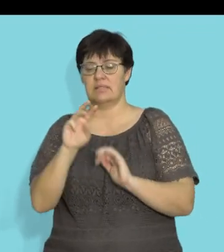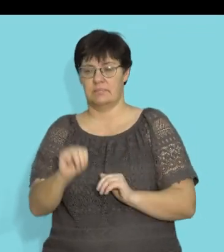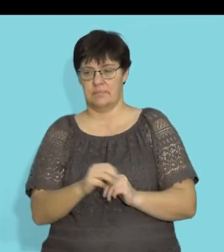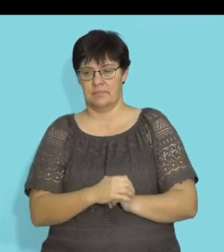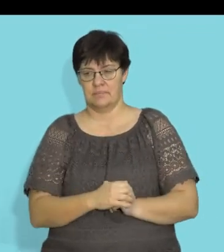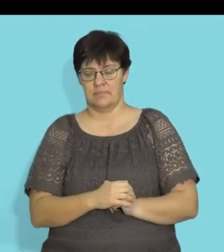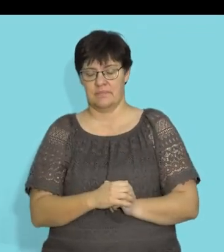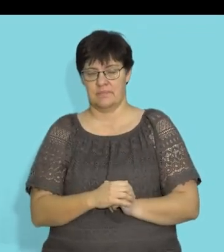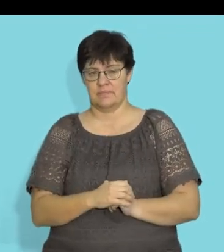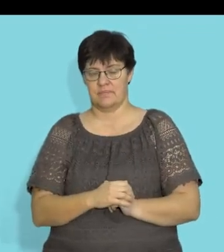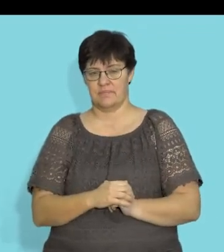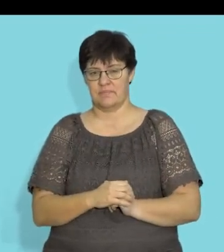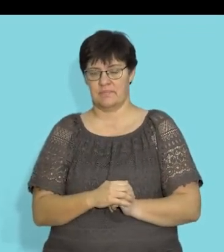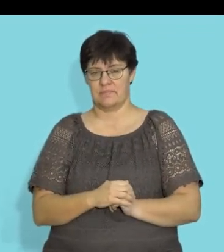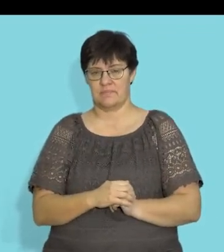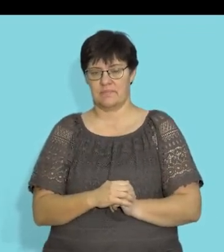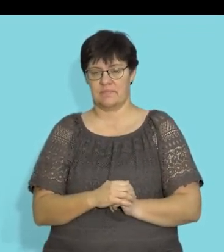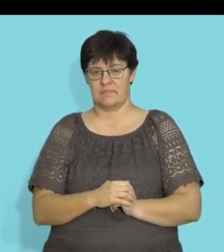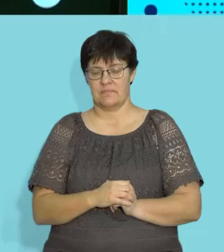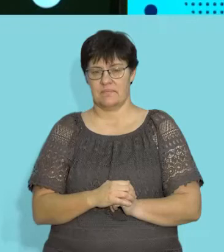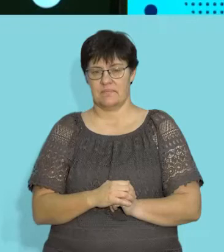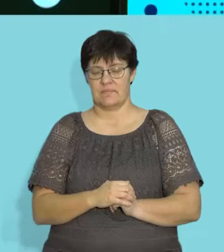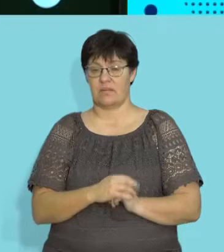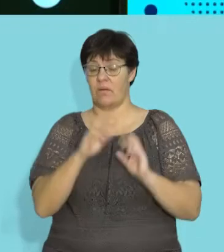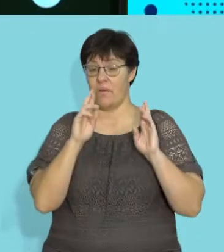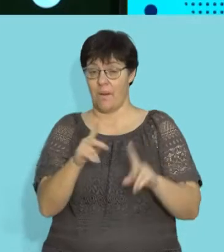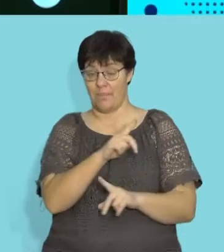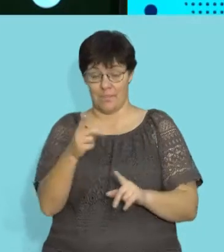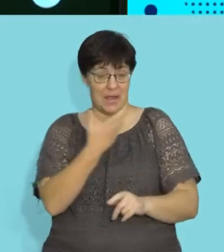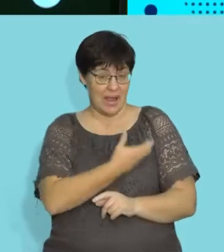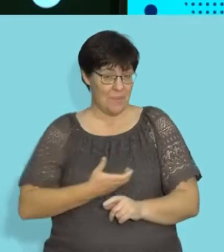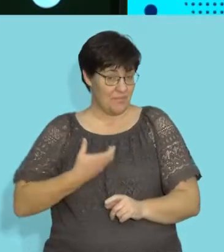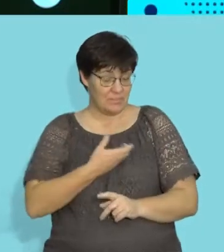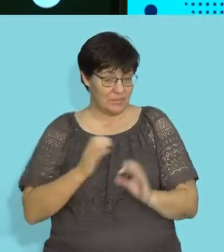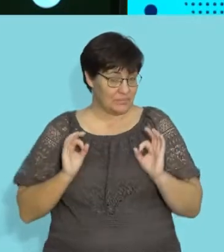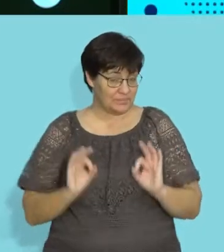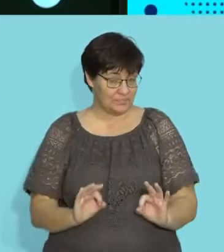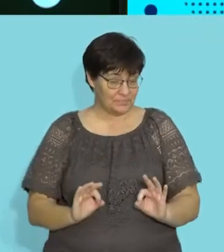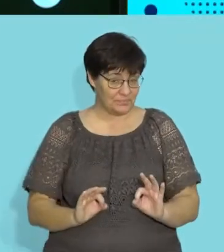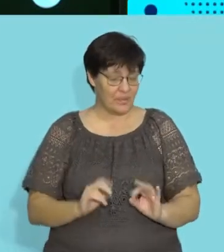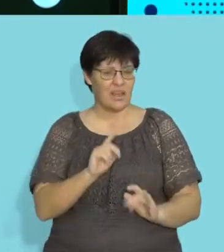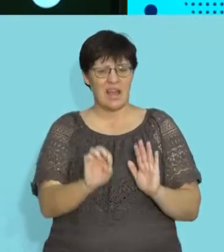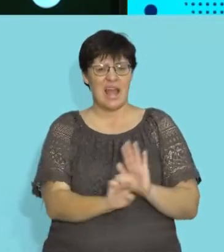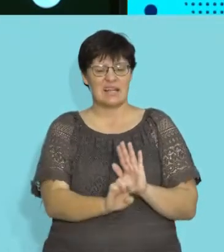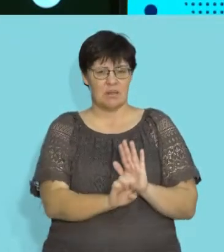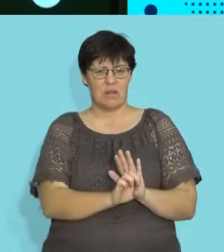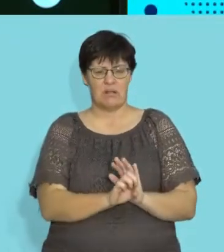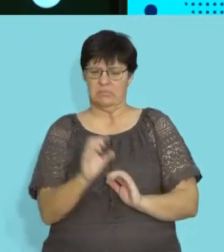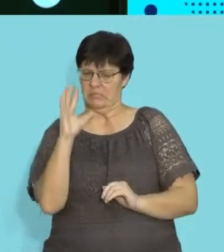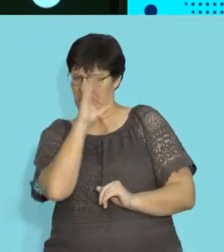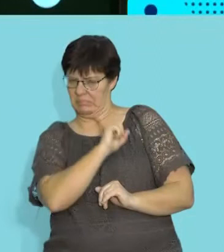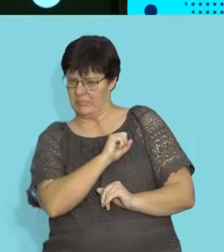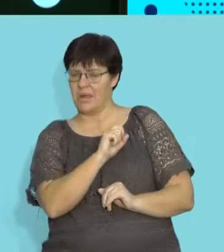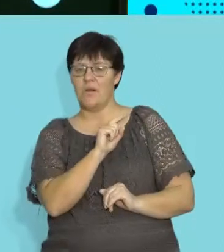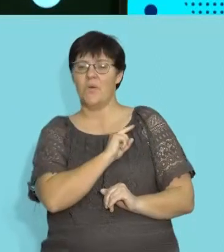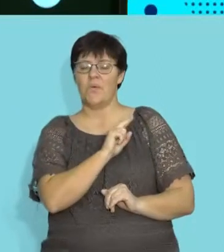m. Great, everyone. I hope that everyone's comfortable so far. This example looks slightly weird because we're